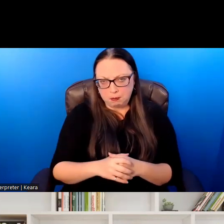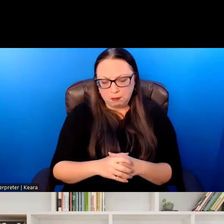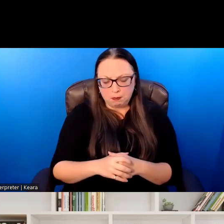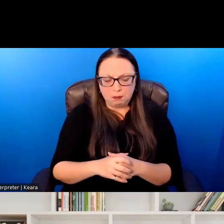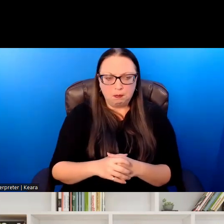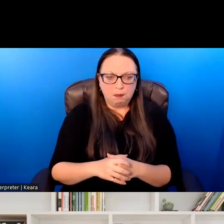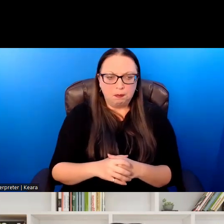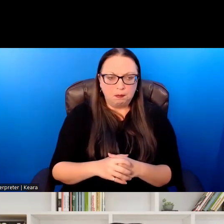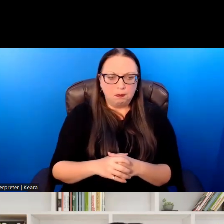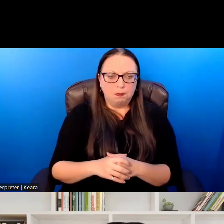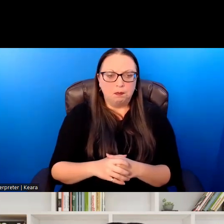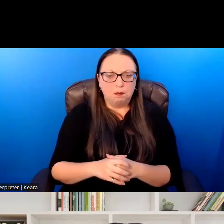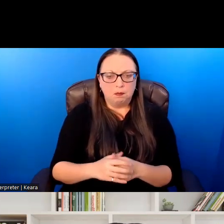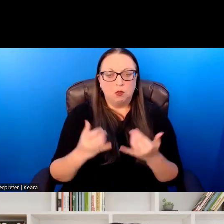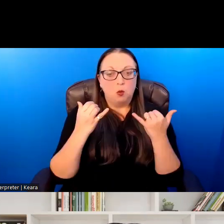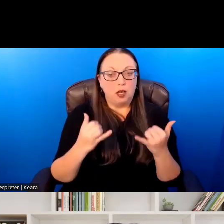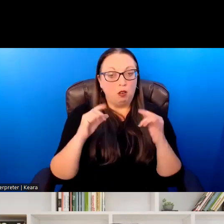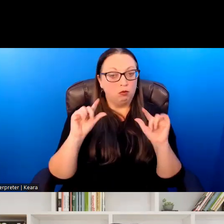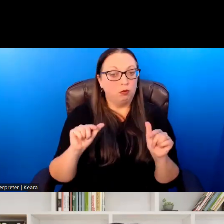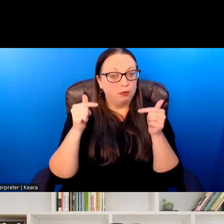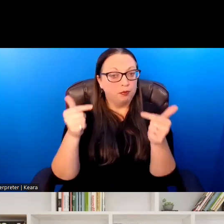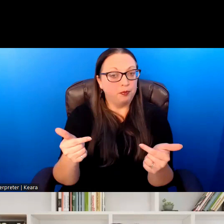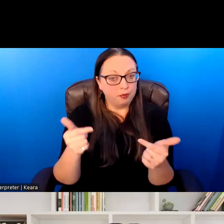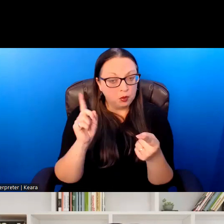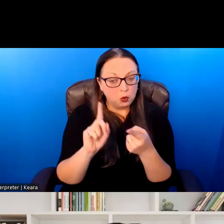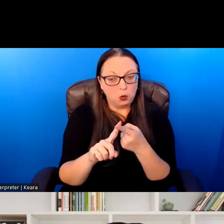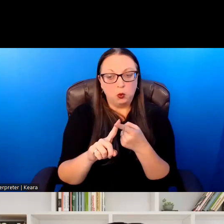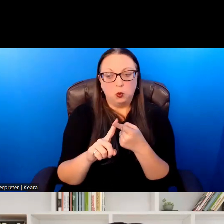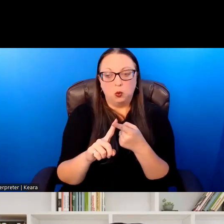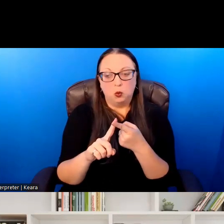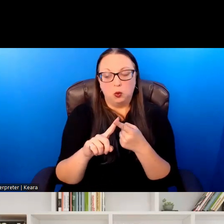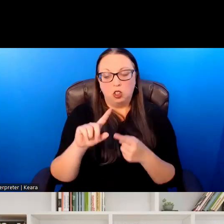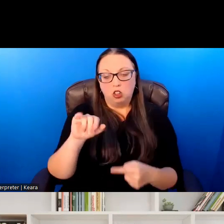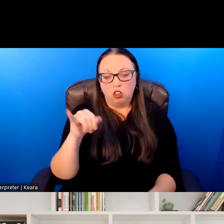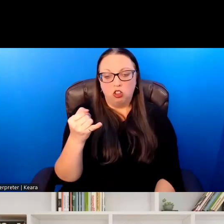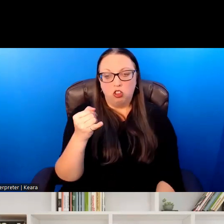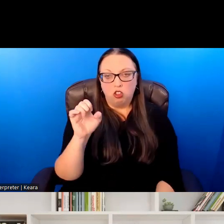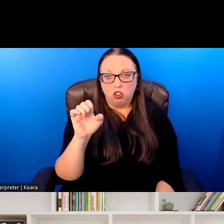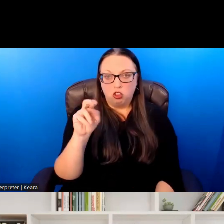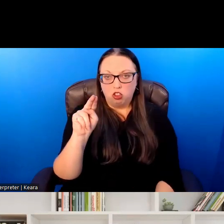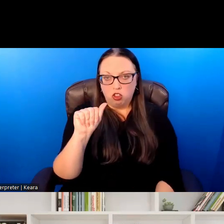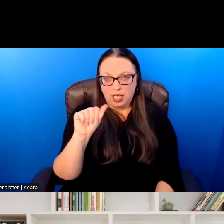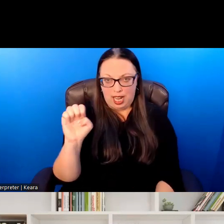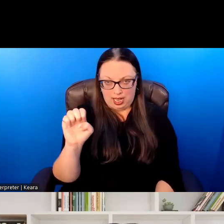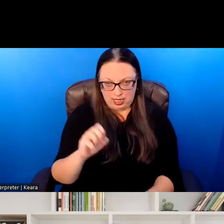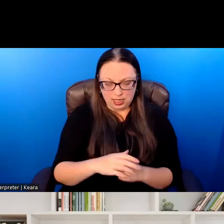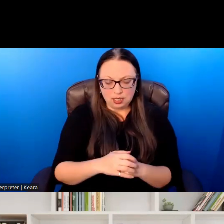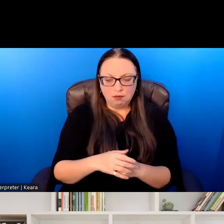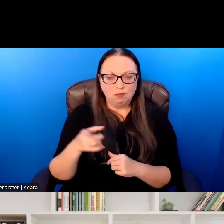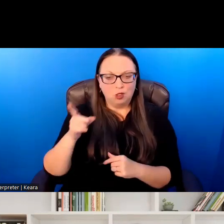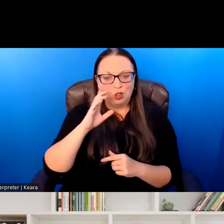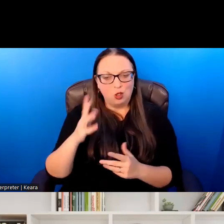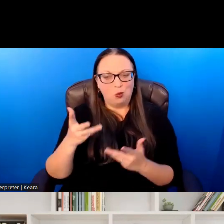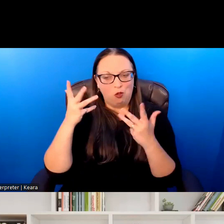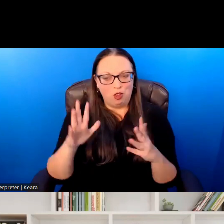So I am going to now turn it over to my colleague, Janae. She will finish out the